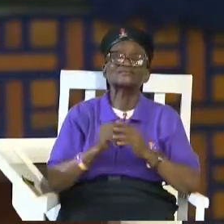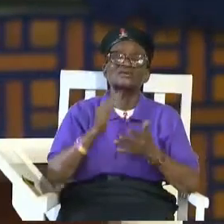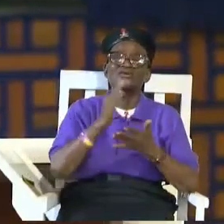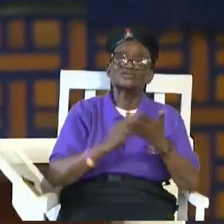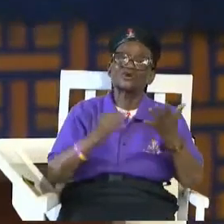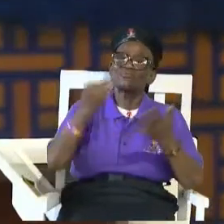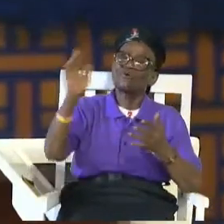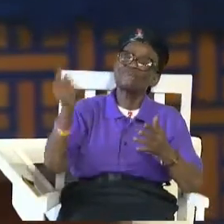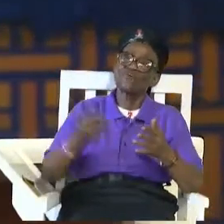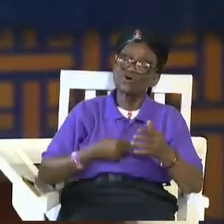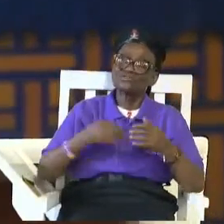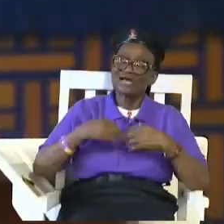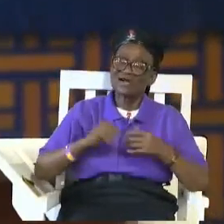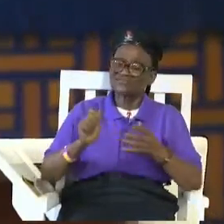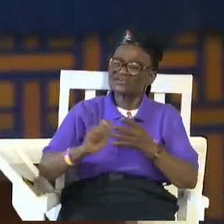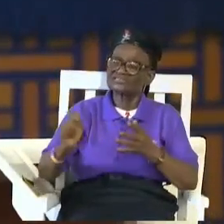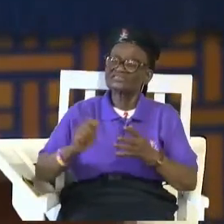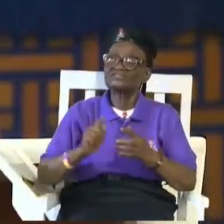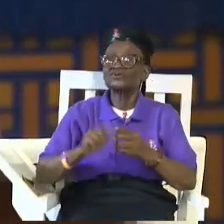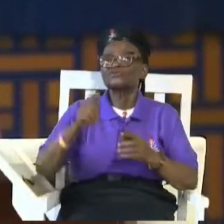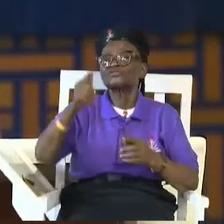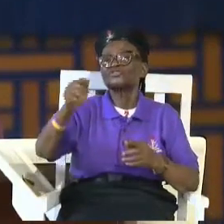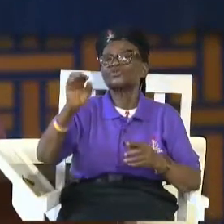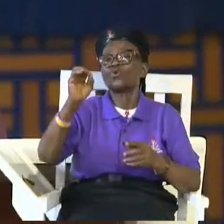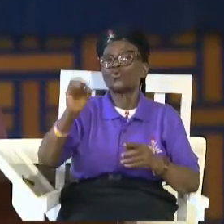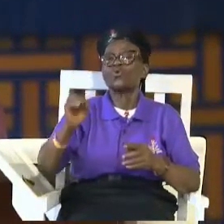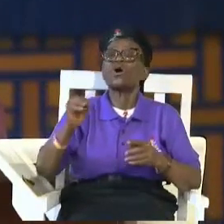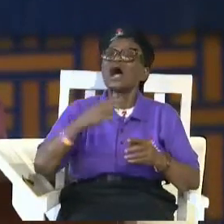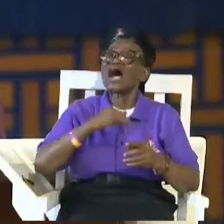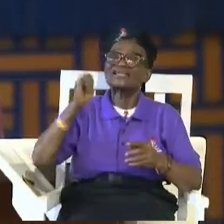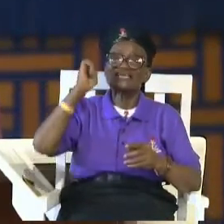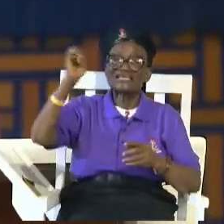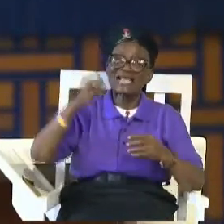Some of us have written to the general overseer. He had prayed.